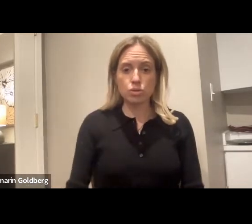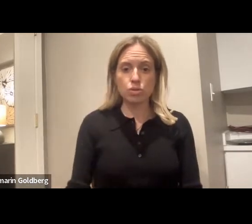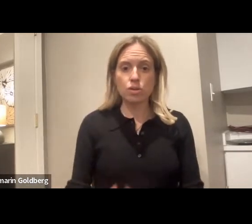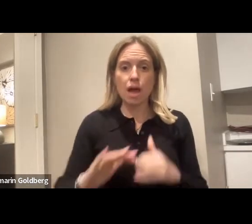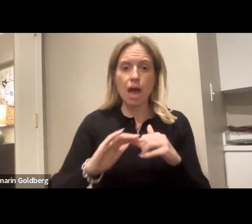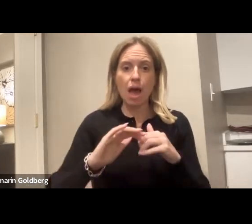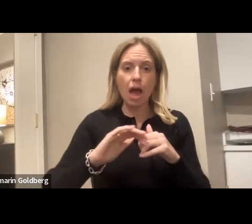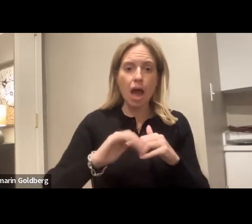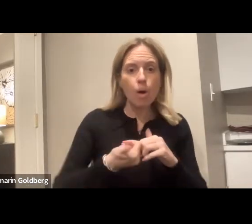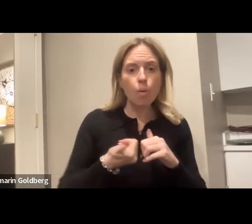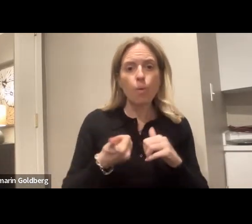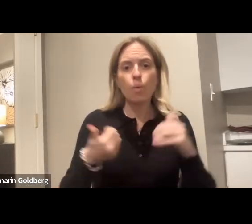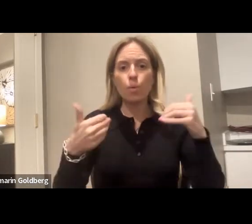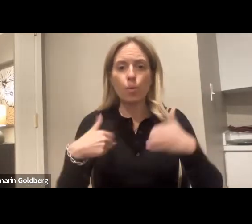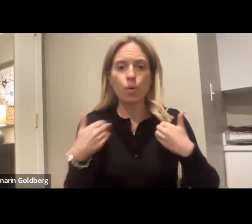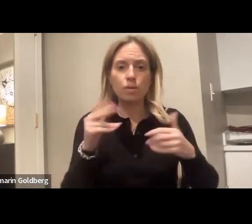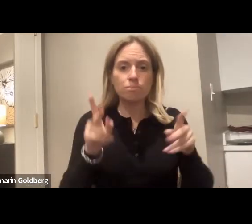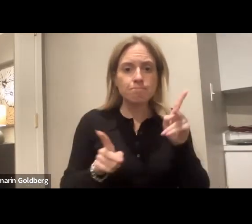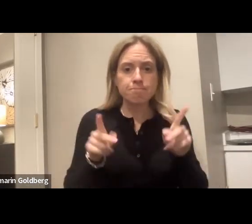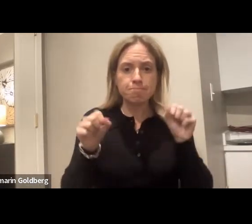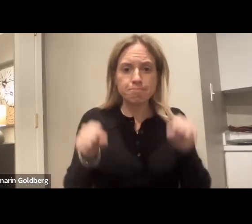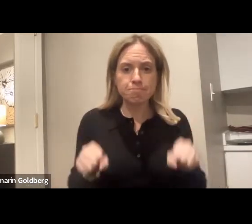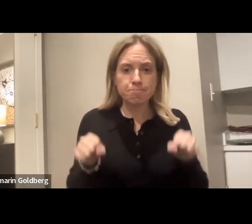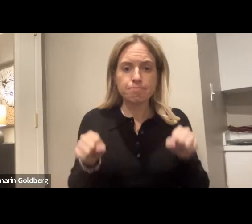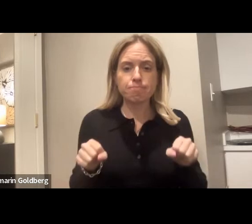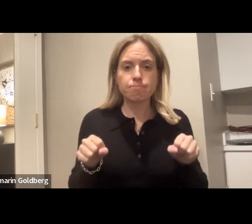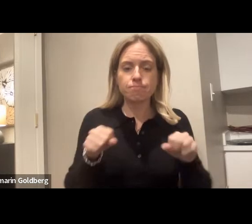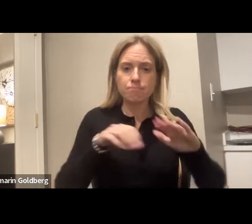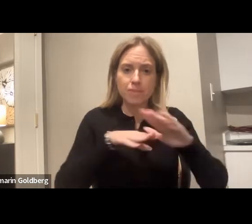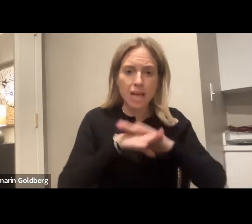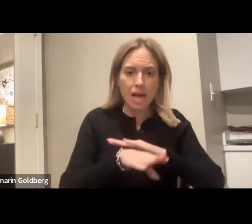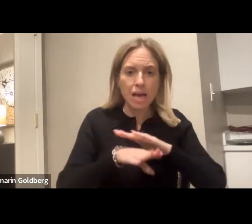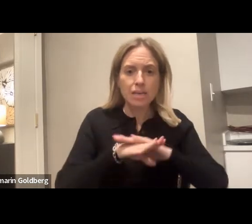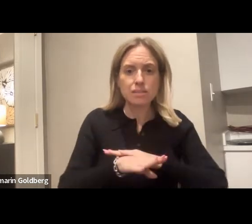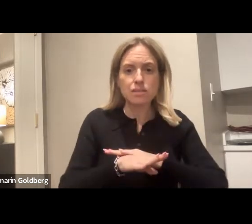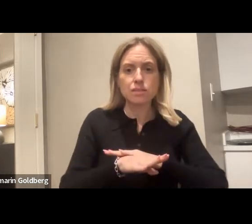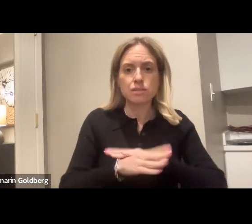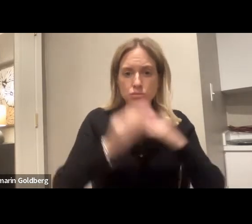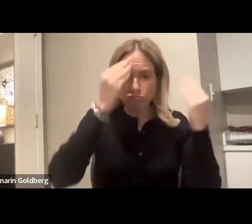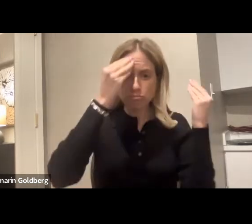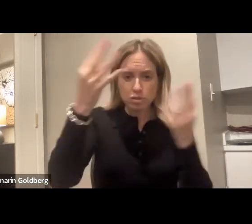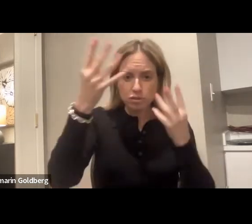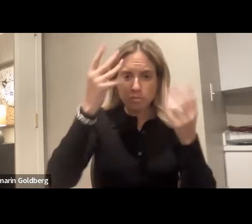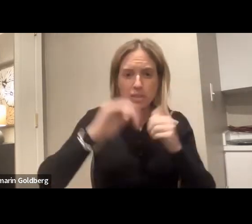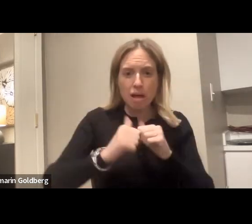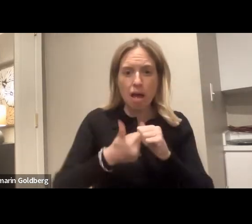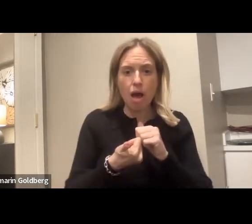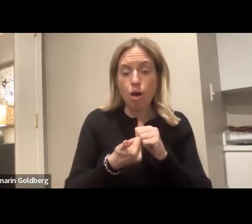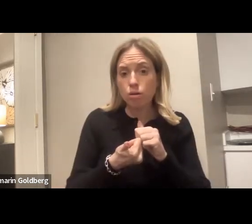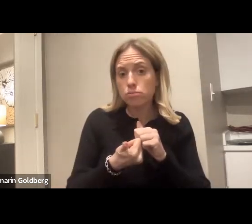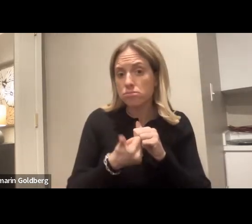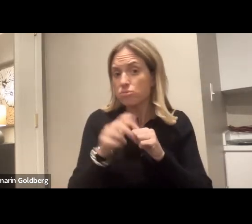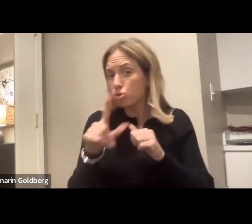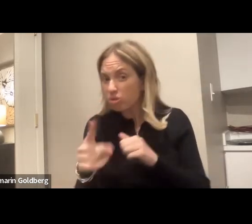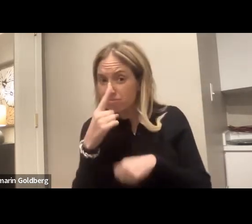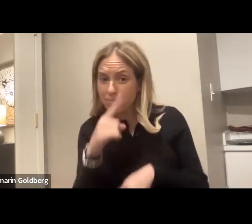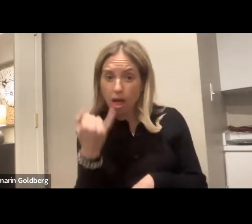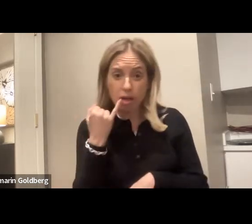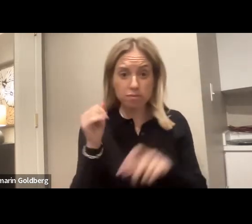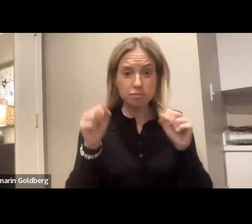youth being able to access that information? And would you mind sending it to